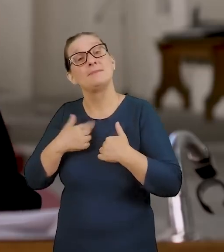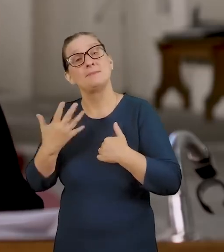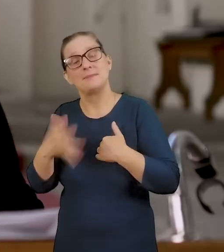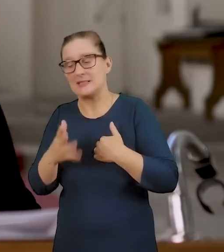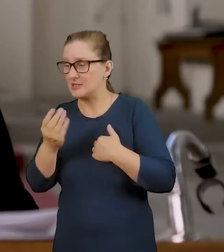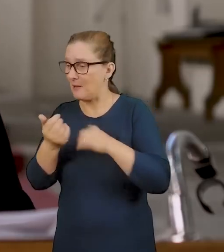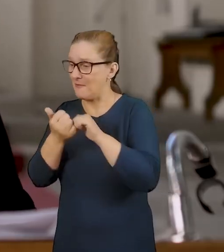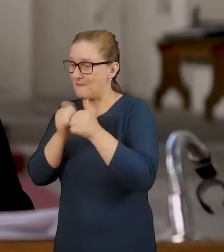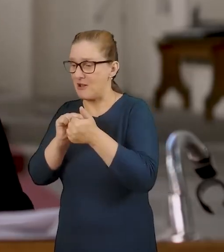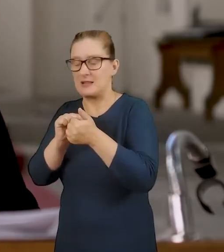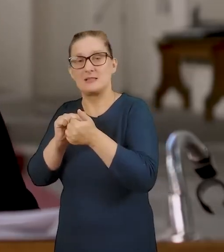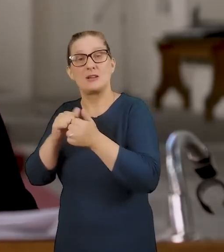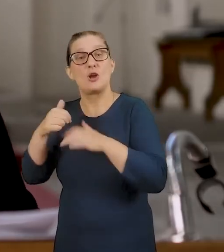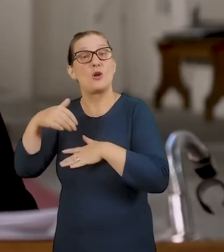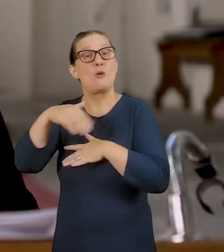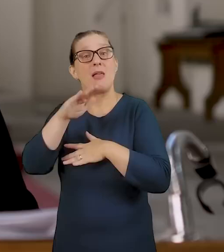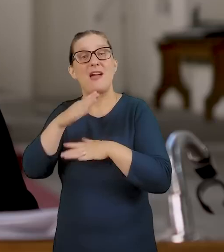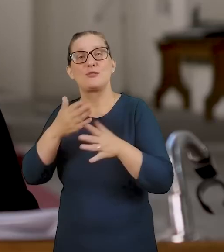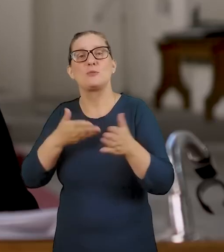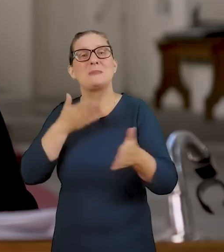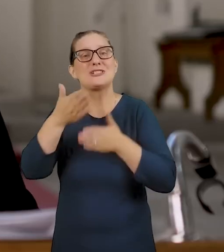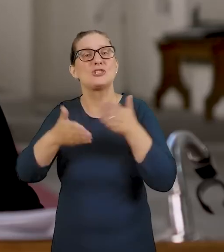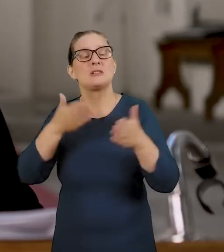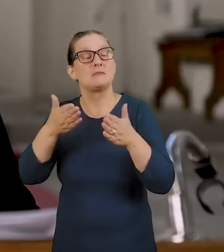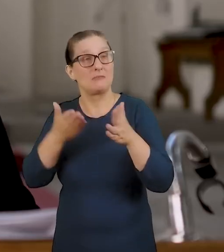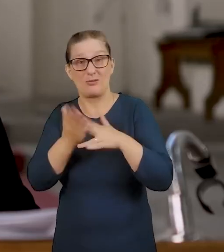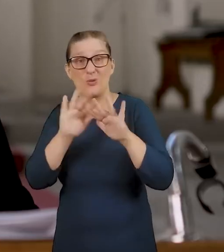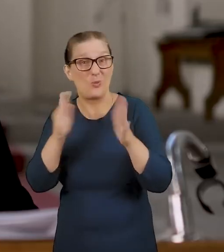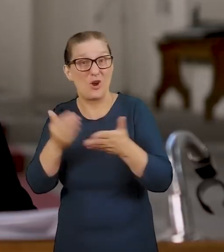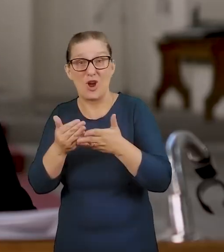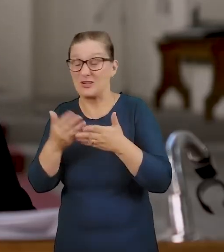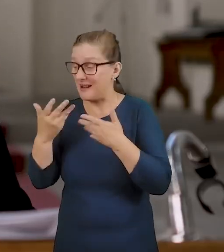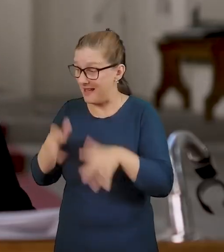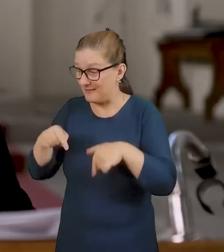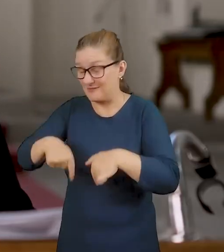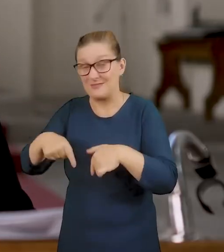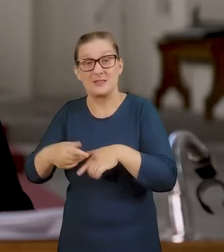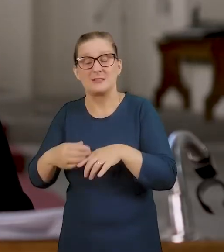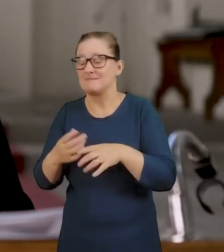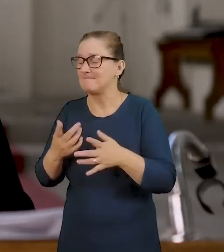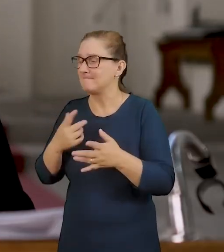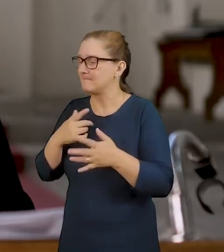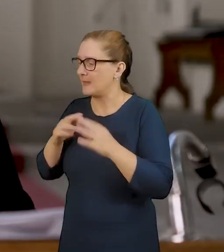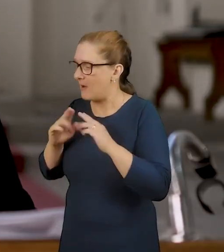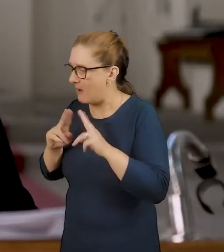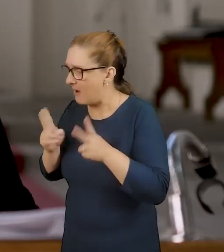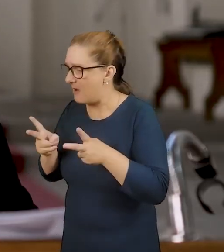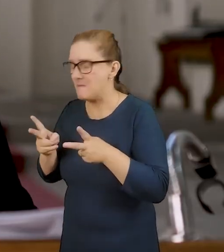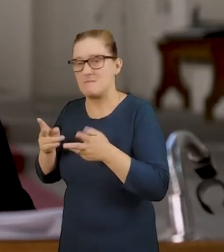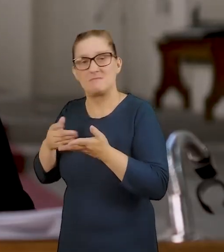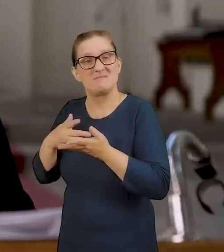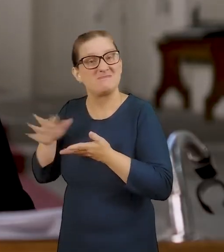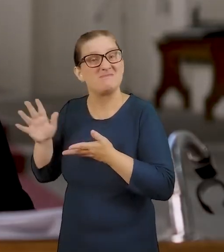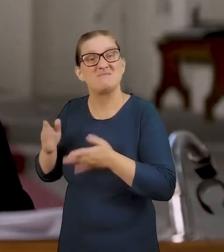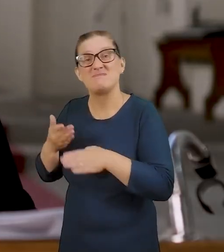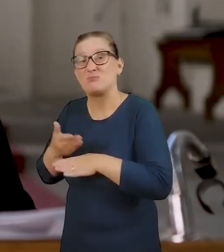I have friends who left to serve God and people with various missionary organizations around the world. I